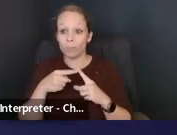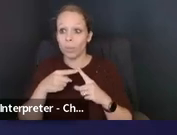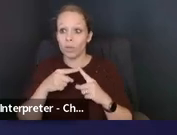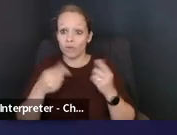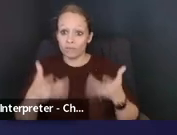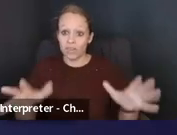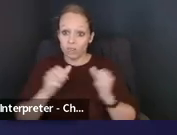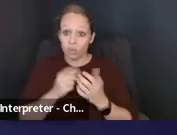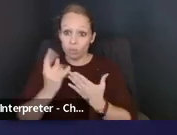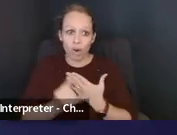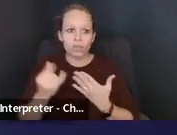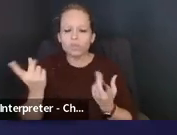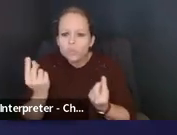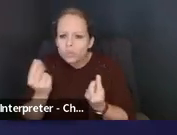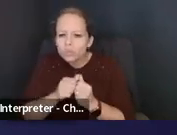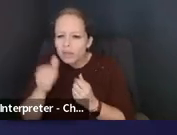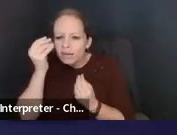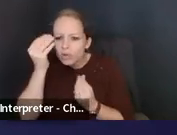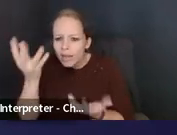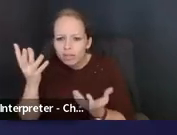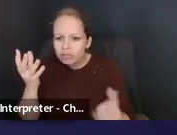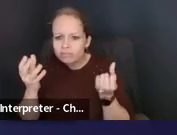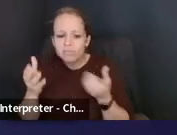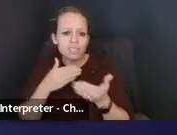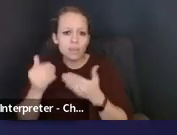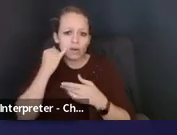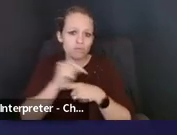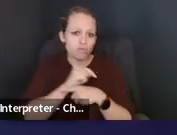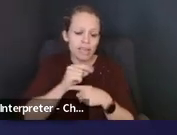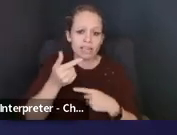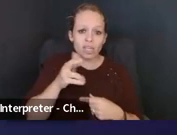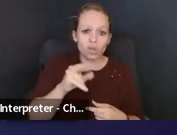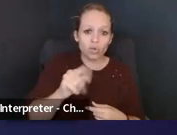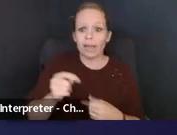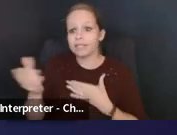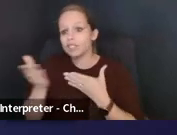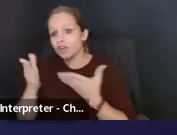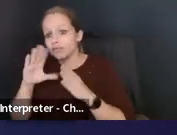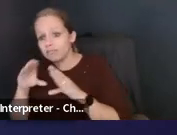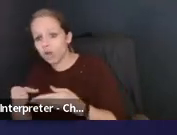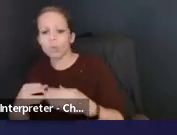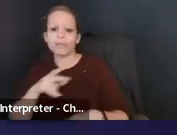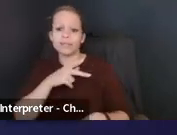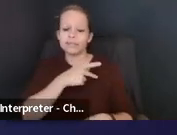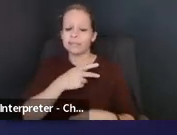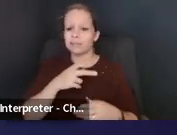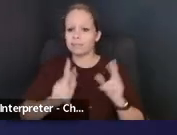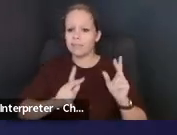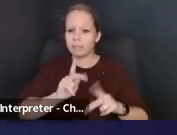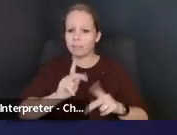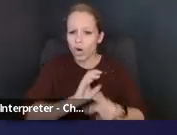or the results of them? Again, regardless of whether it's a training grant, a service-oriented grant, personnel prep,